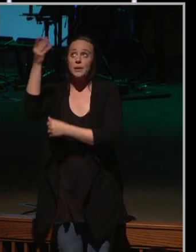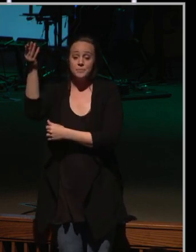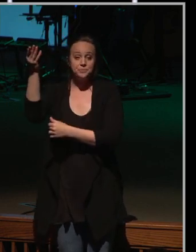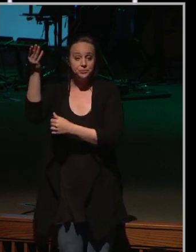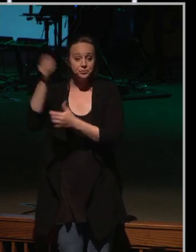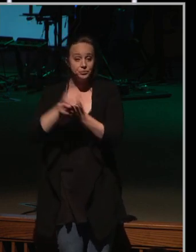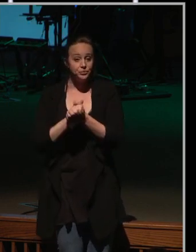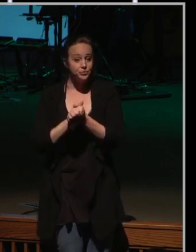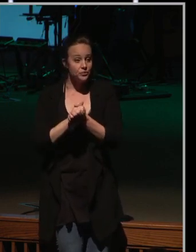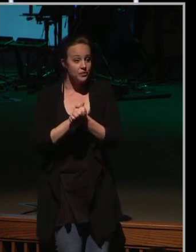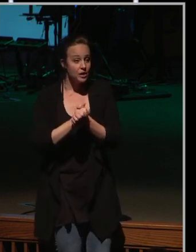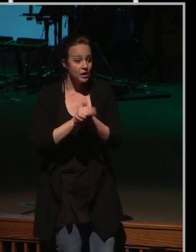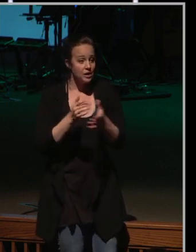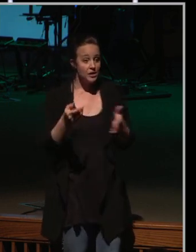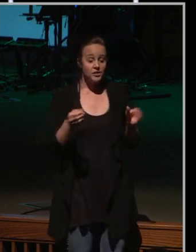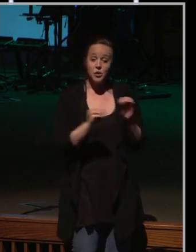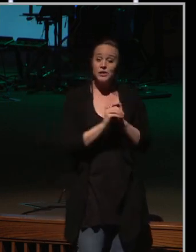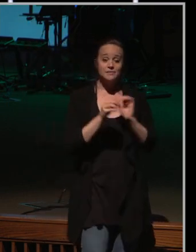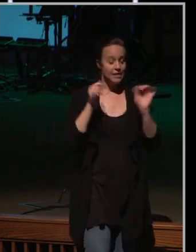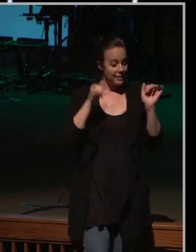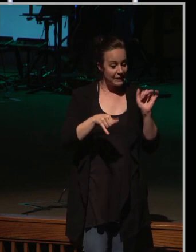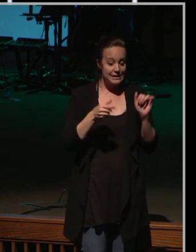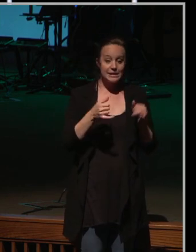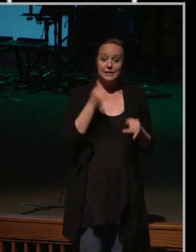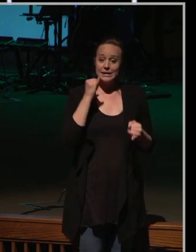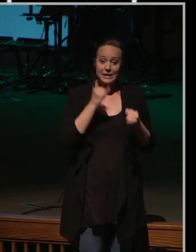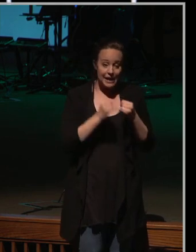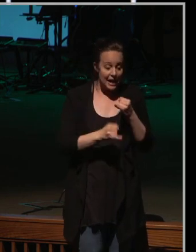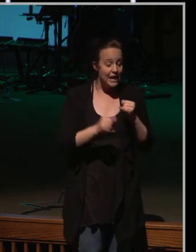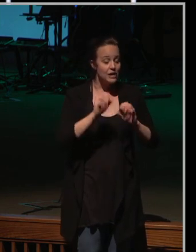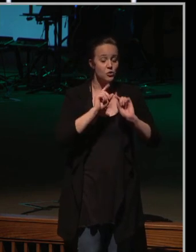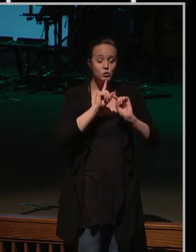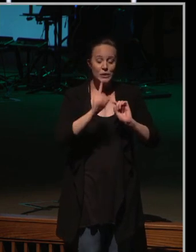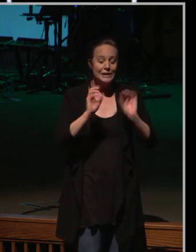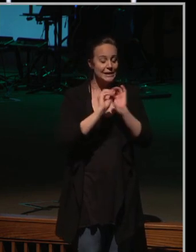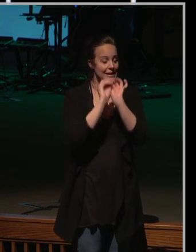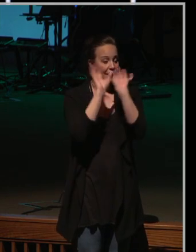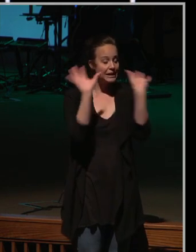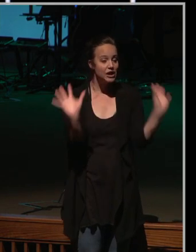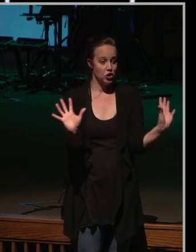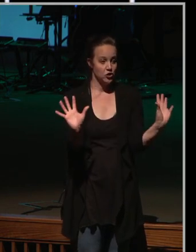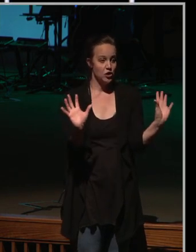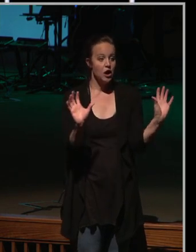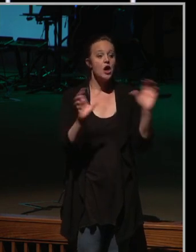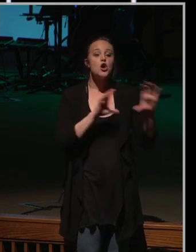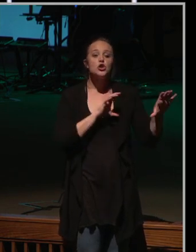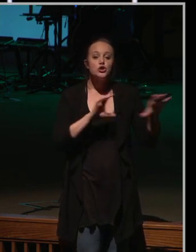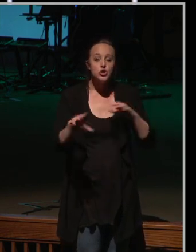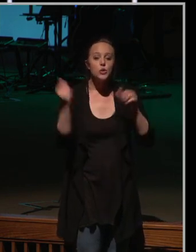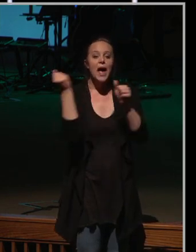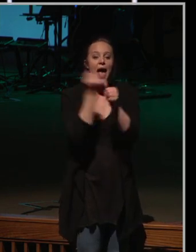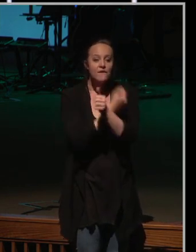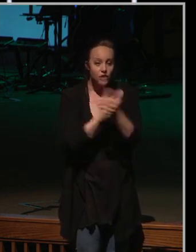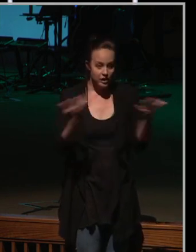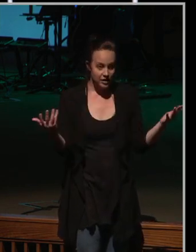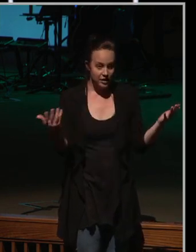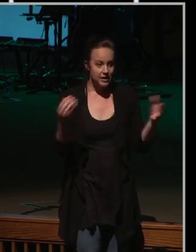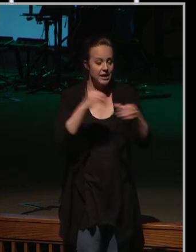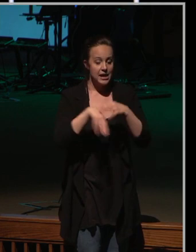clear, whatever you do, do everything in the name of Jesus. We are not Christ followers